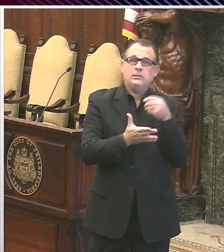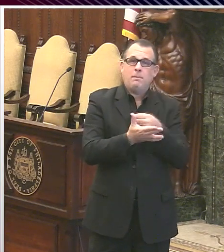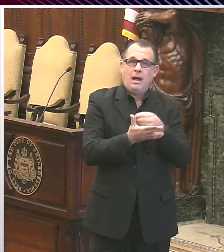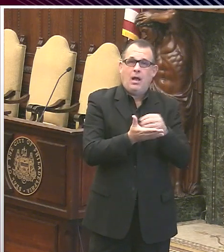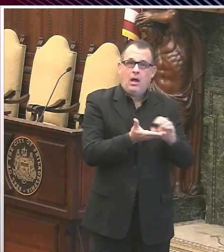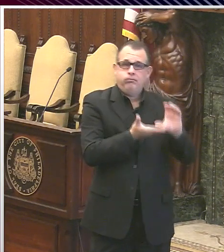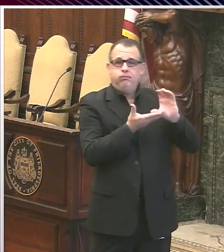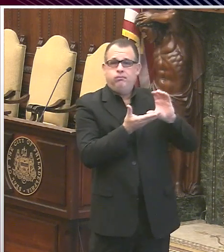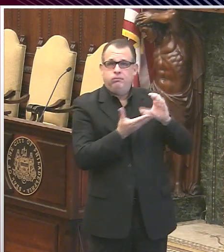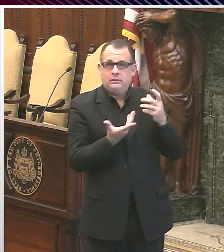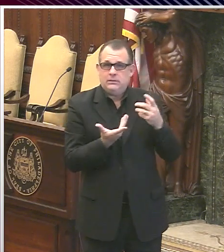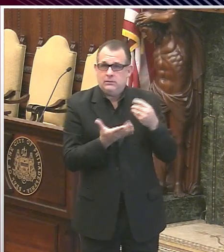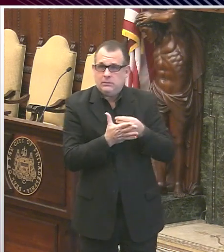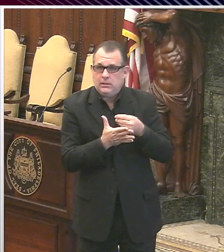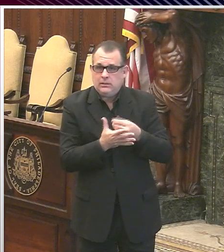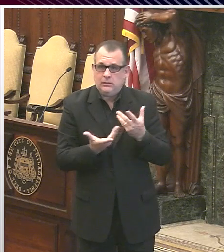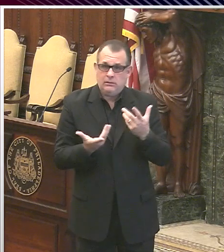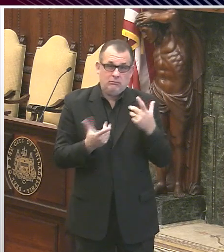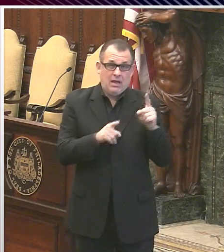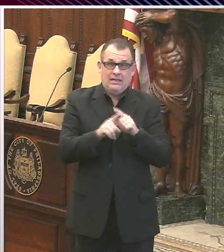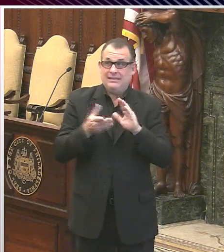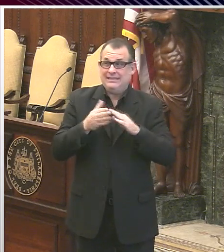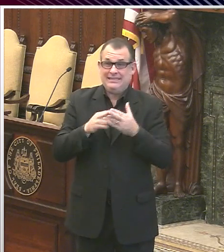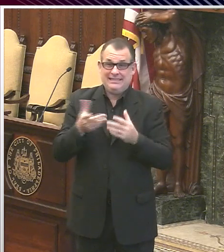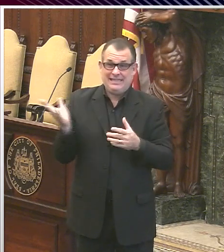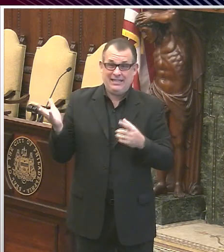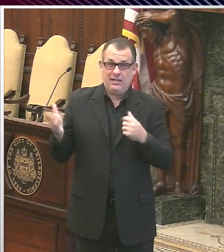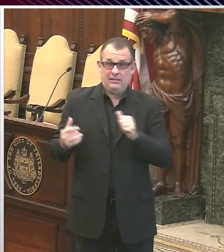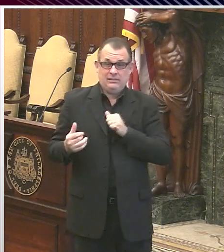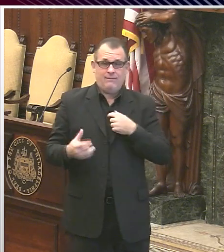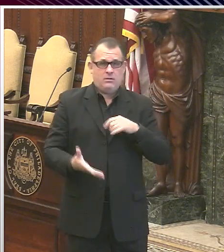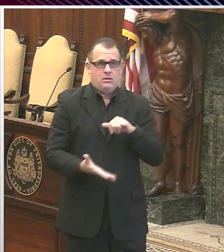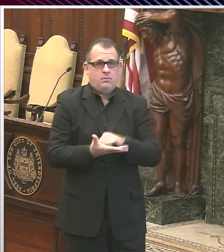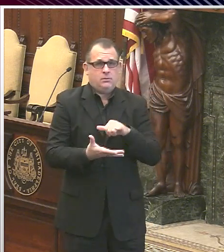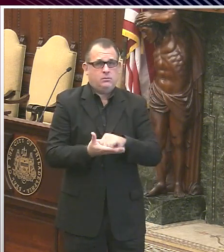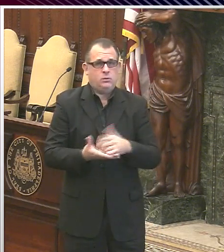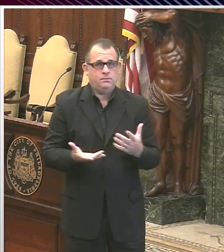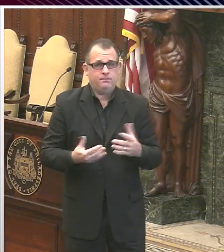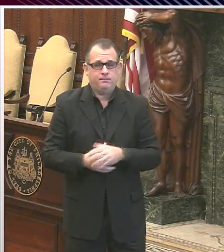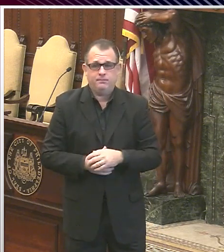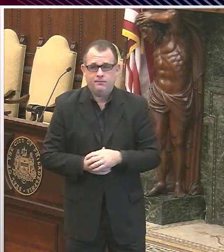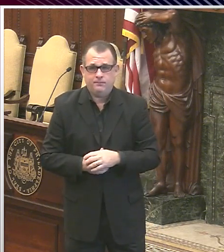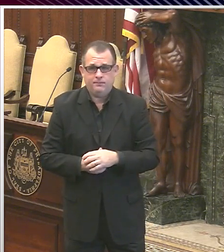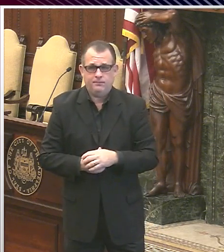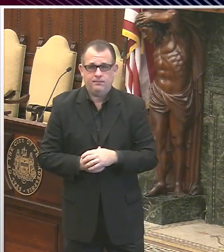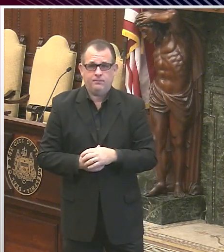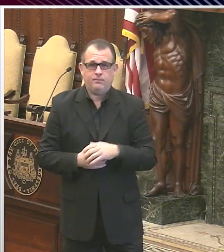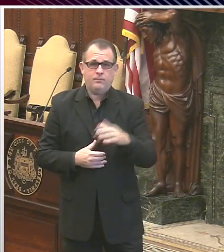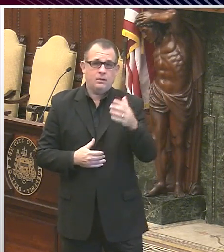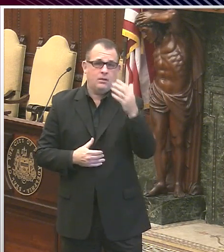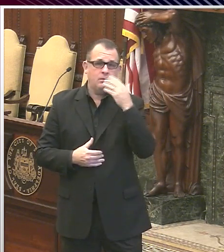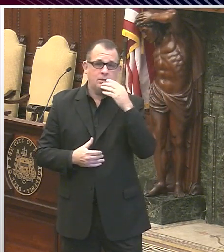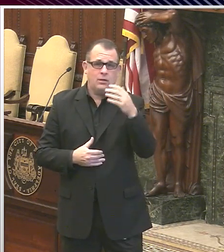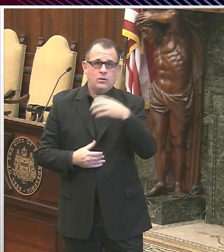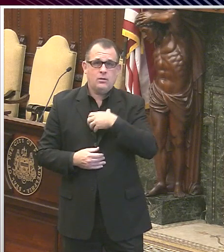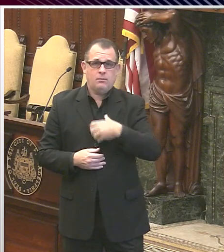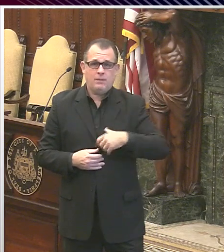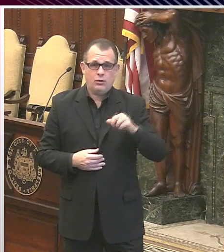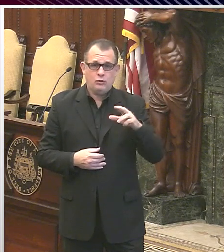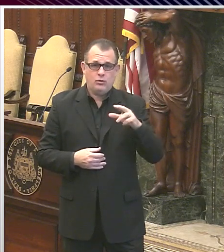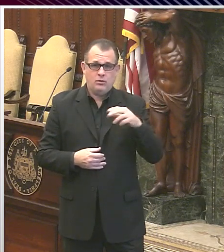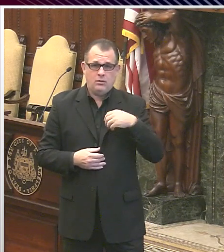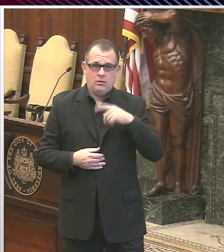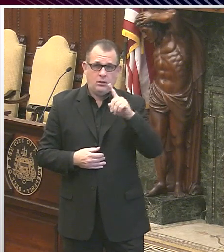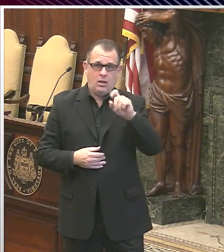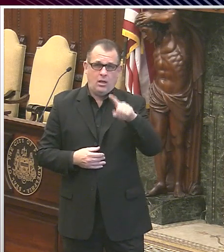We cannot simply, as a city, handle this ourselves. Thank you, Mr. Mayor. And the one thing that I asked at the end there that I don't think you've